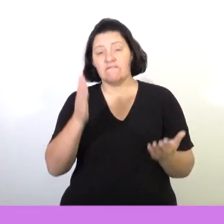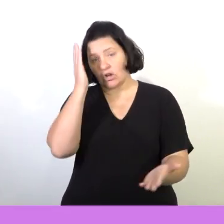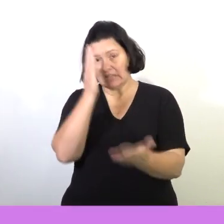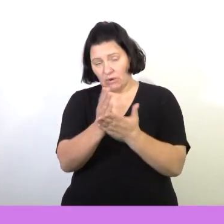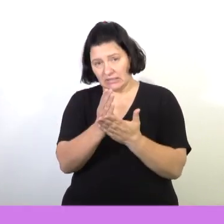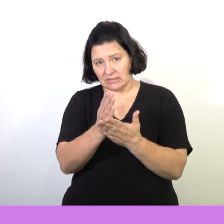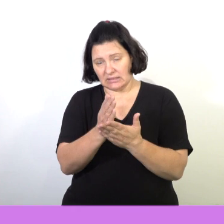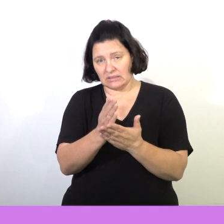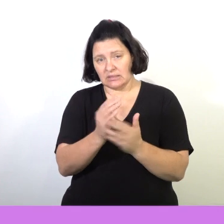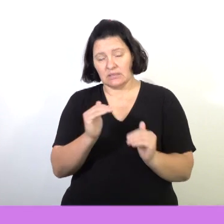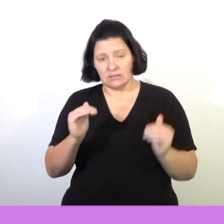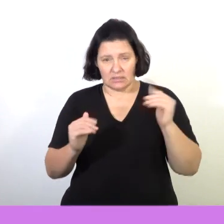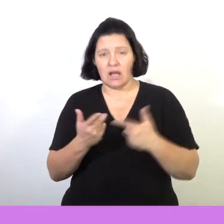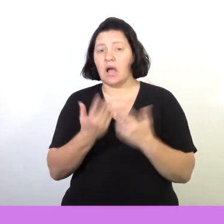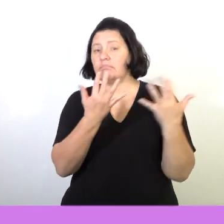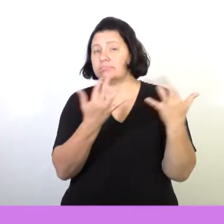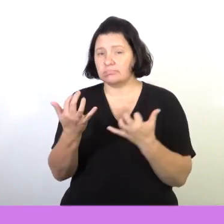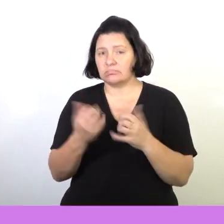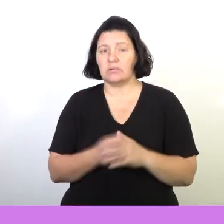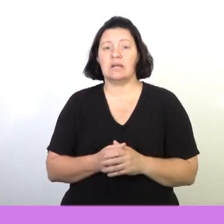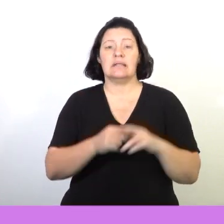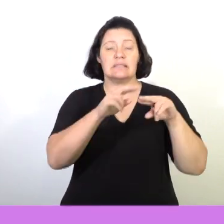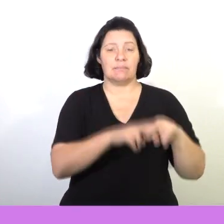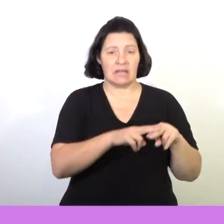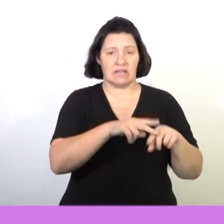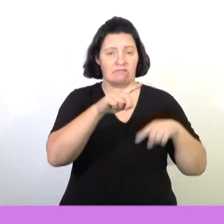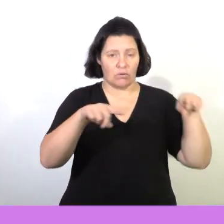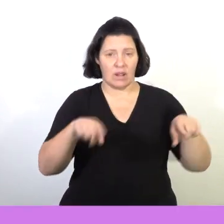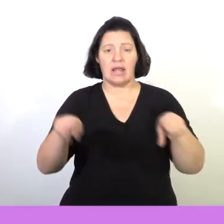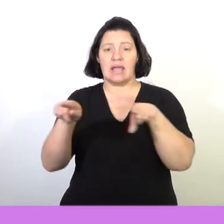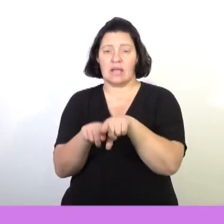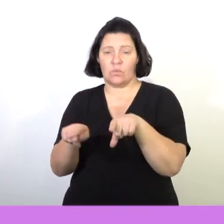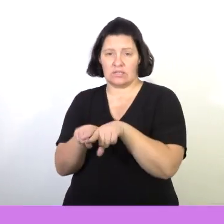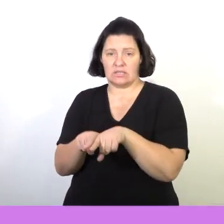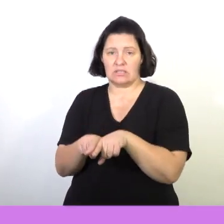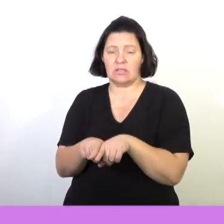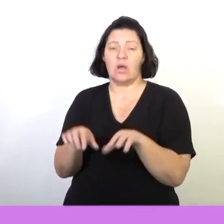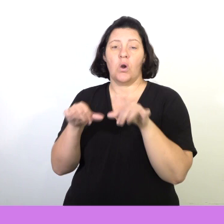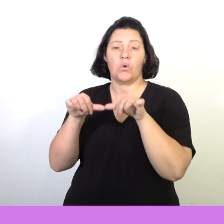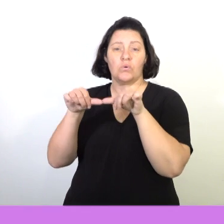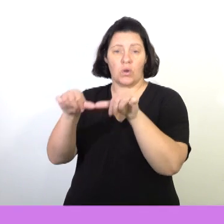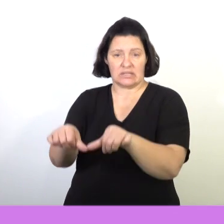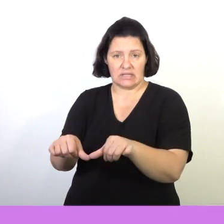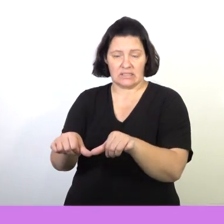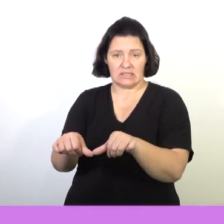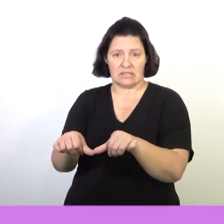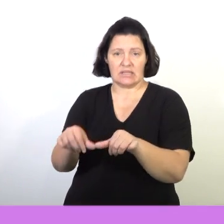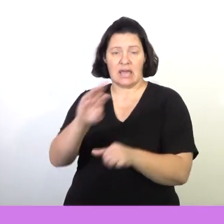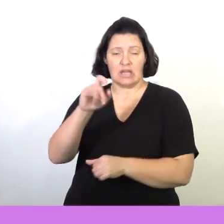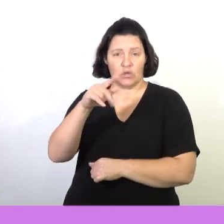direct proportion linear relationship is dependent variable is equals to constant